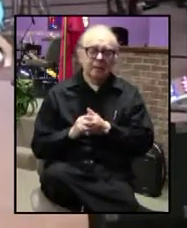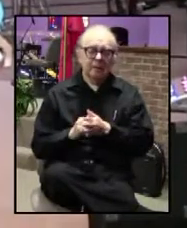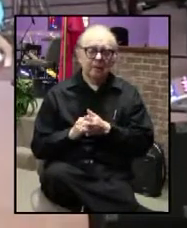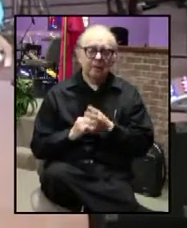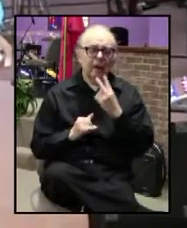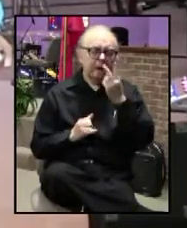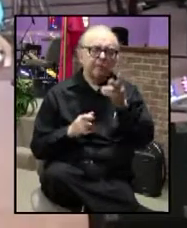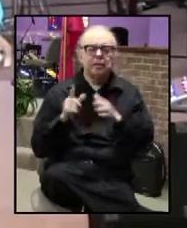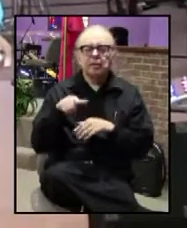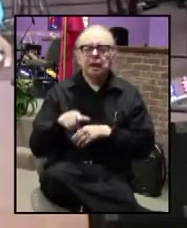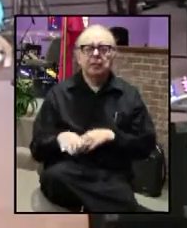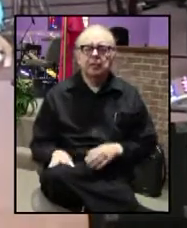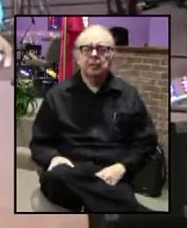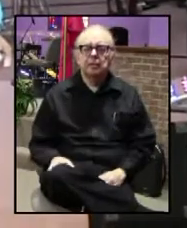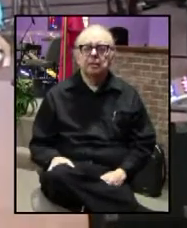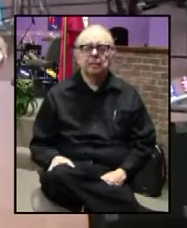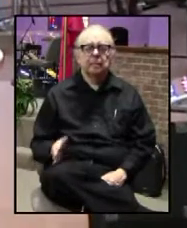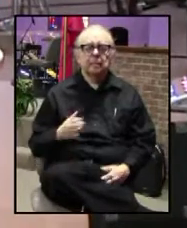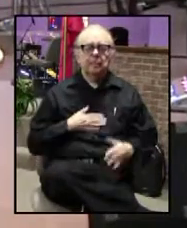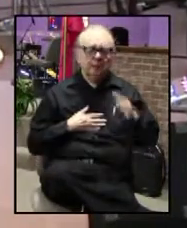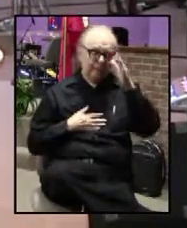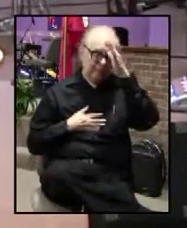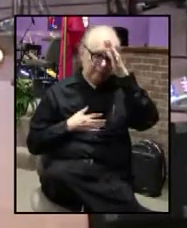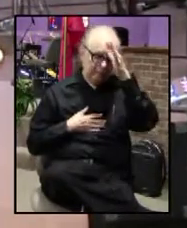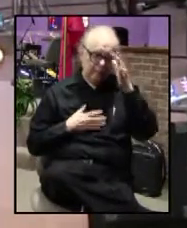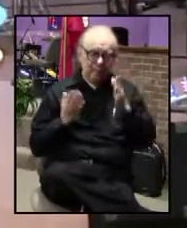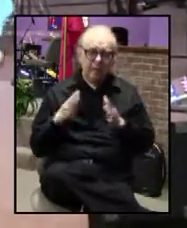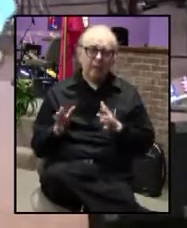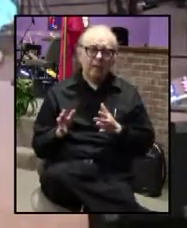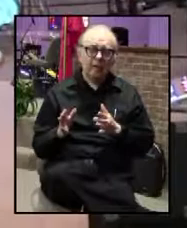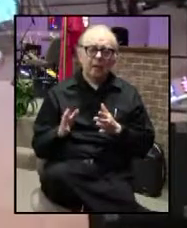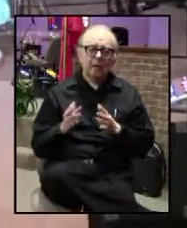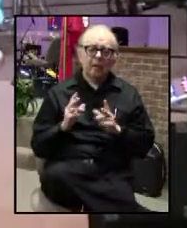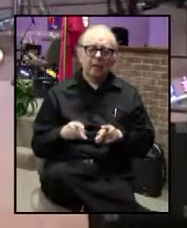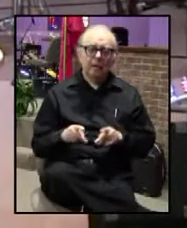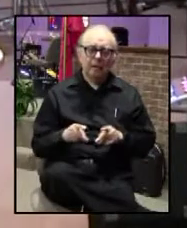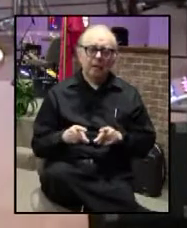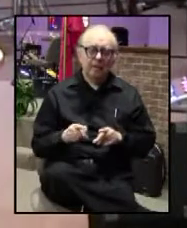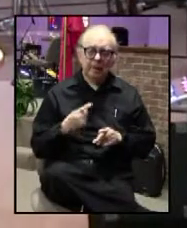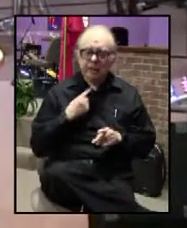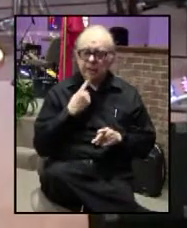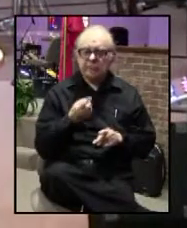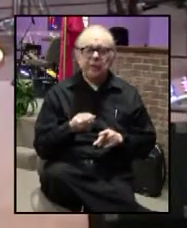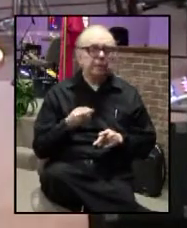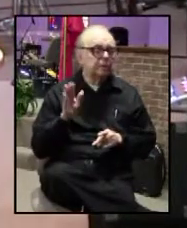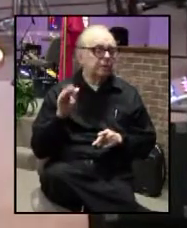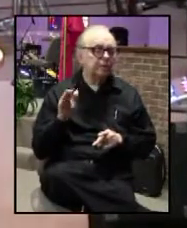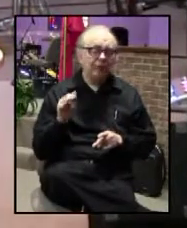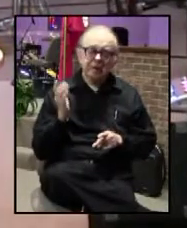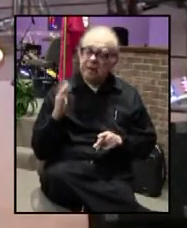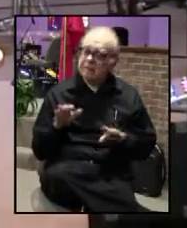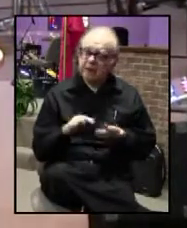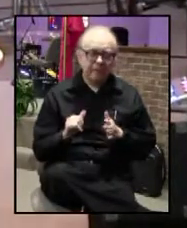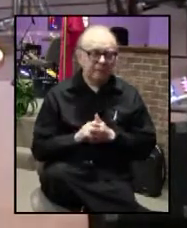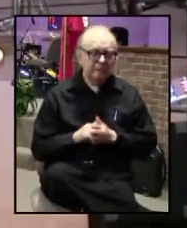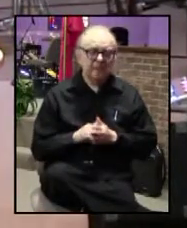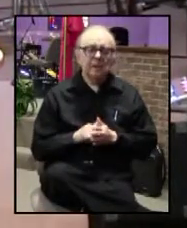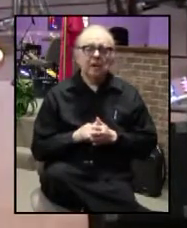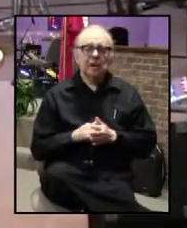I'll see you later. My father was never a person to just tell you goodbye. Could never do